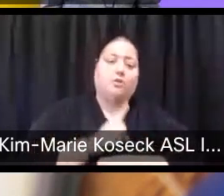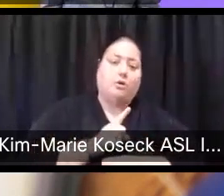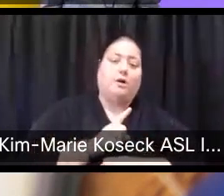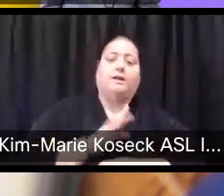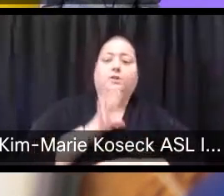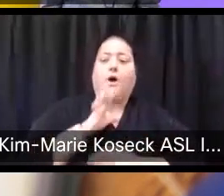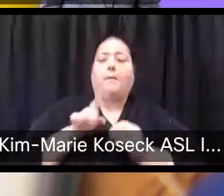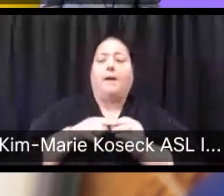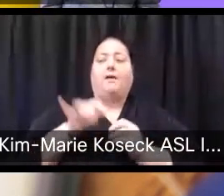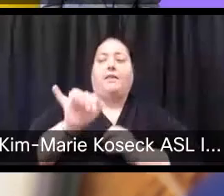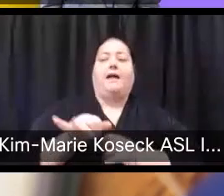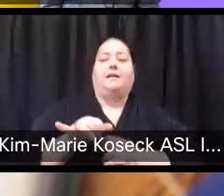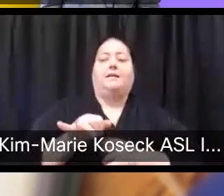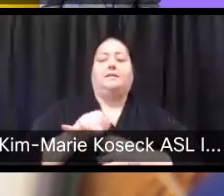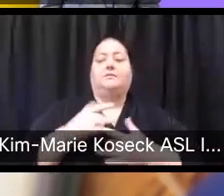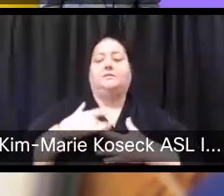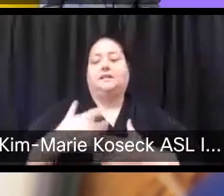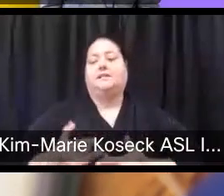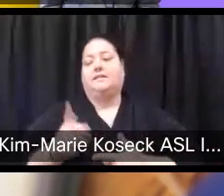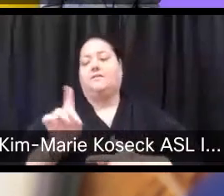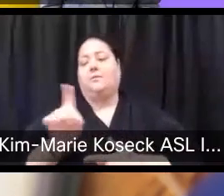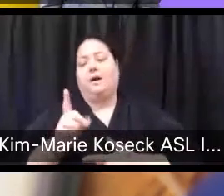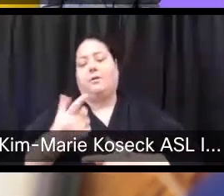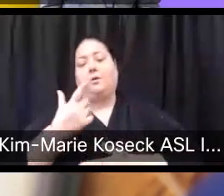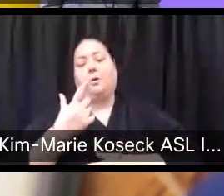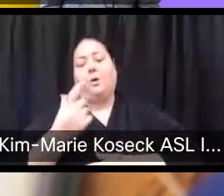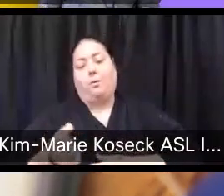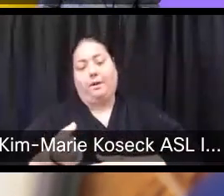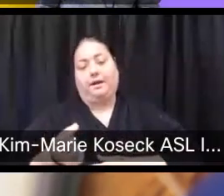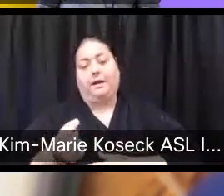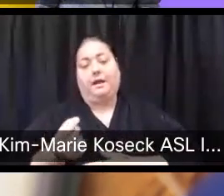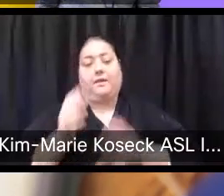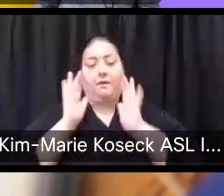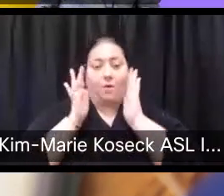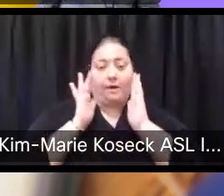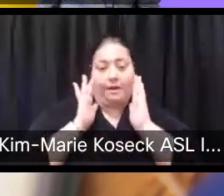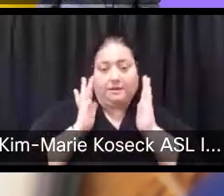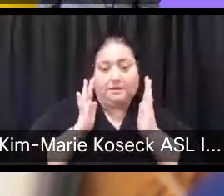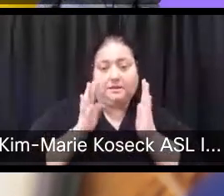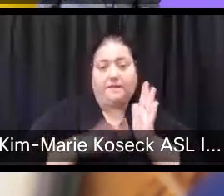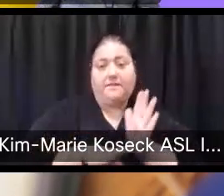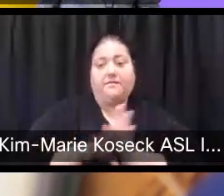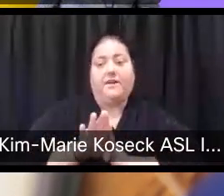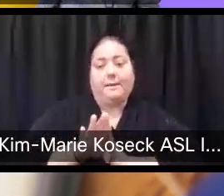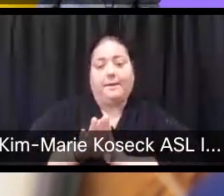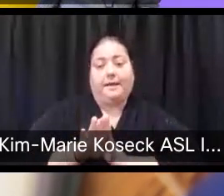up to get a sense of where they're going, what their focus is on developing that